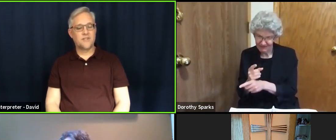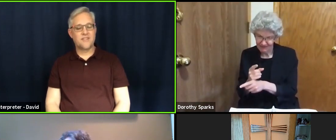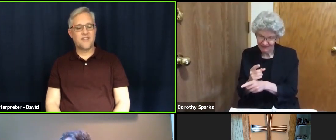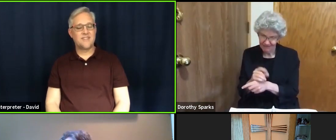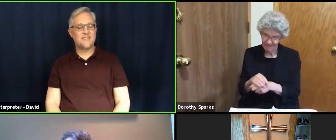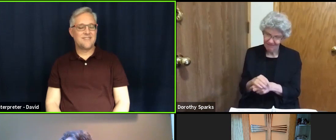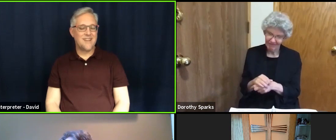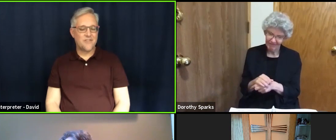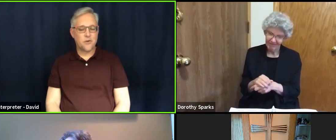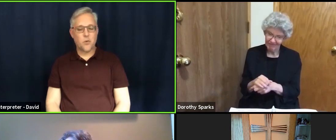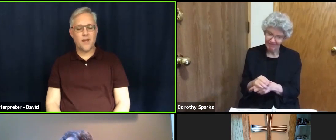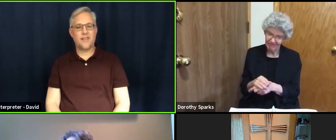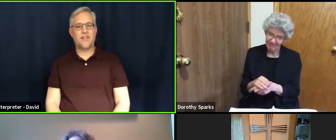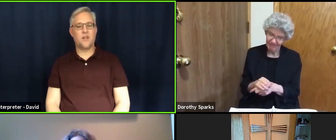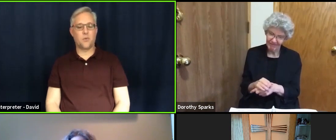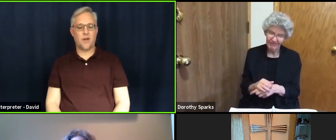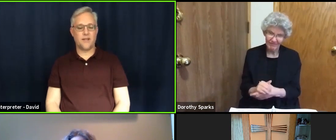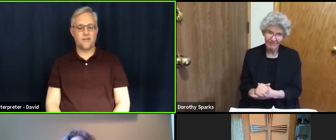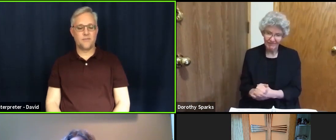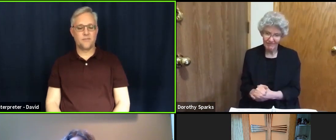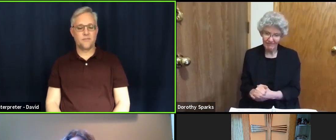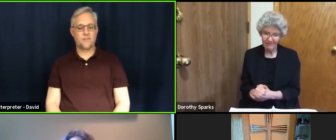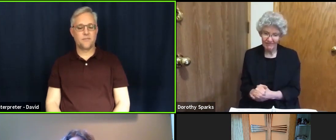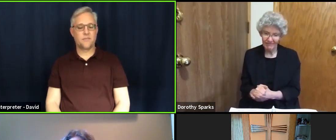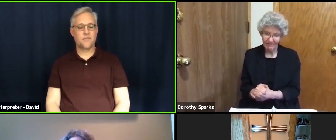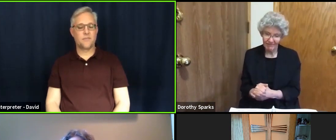these words that never quite get it right.